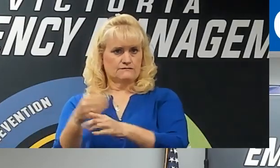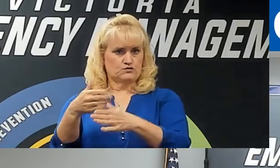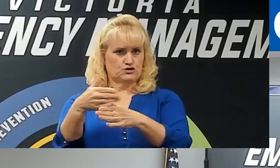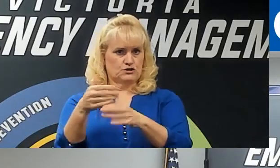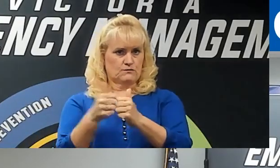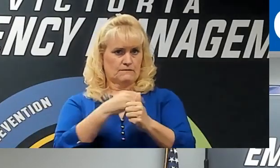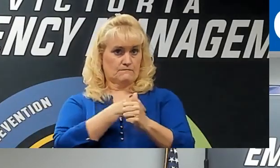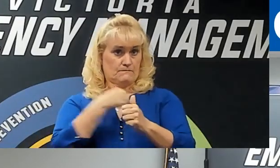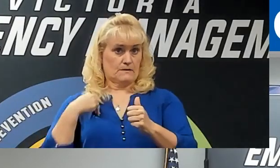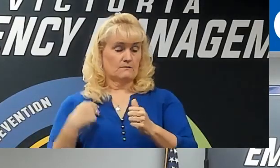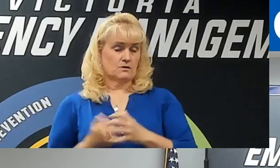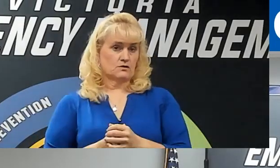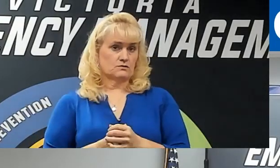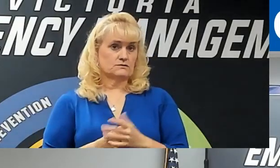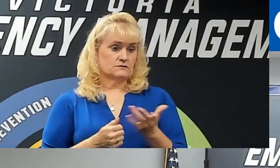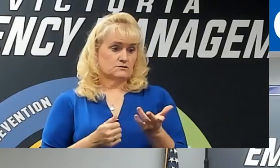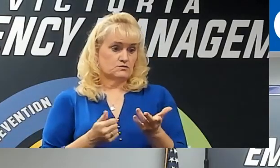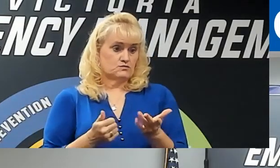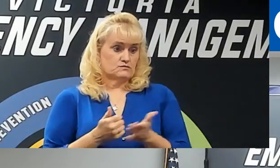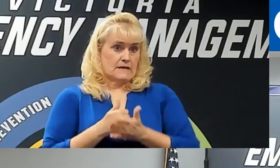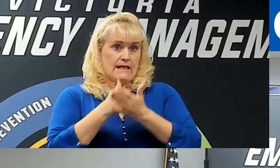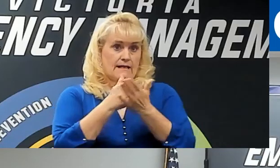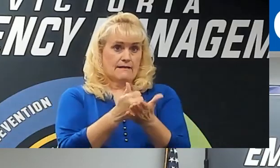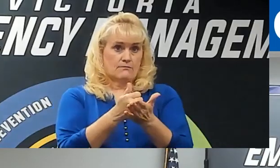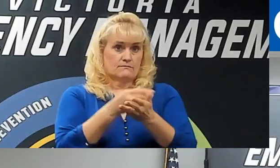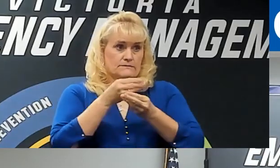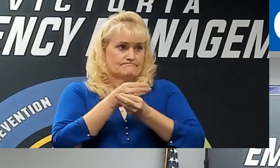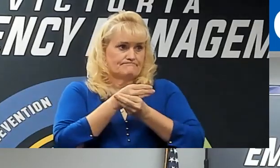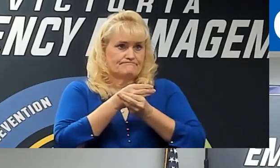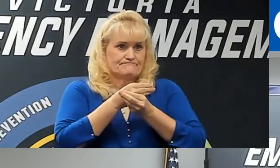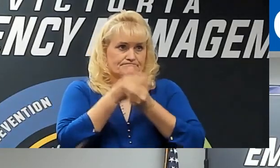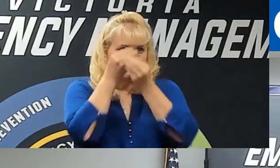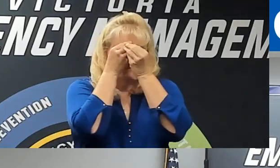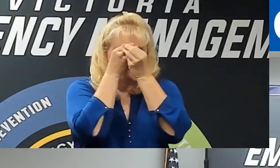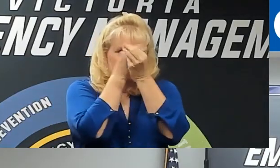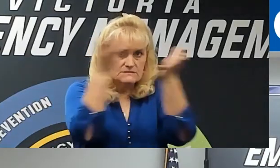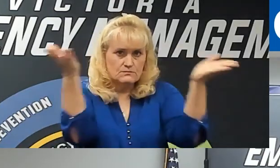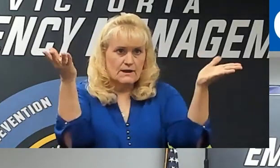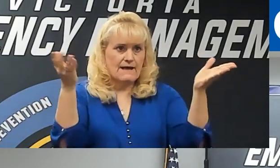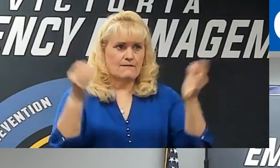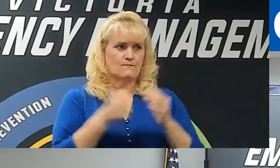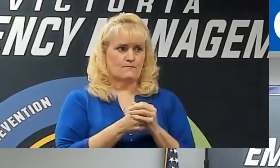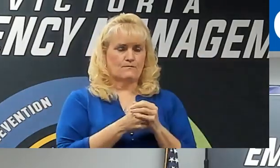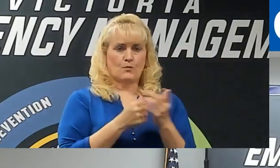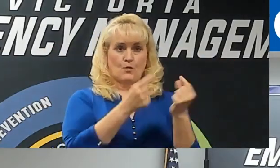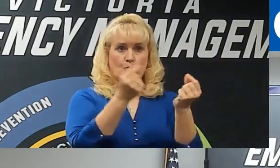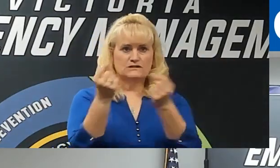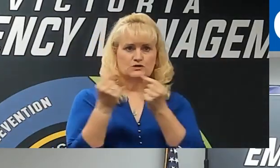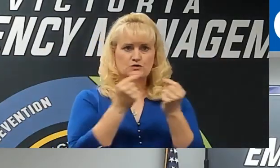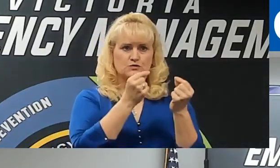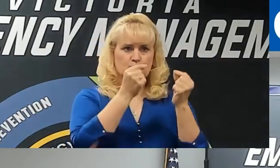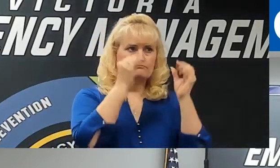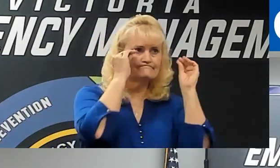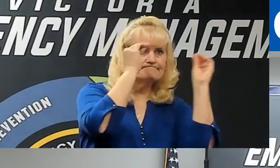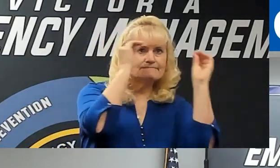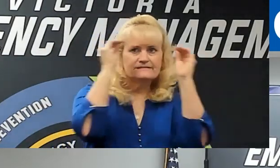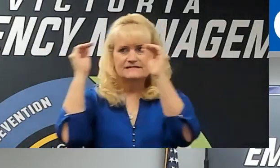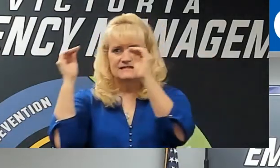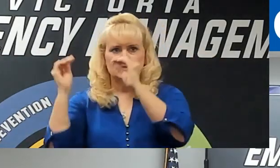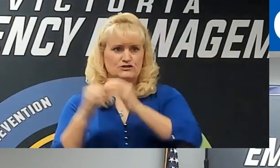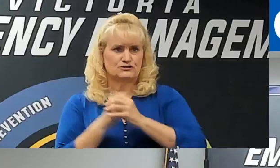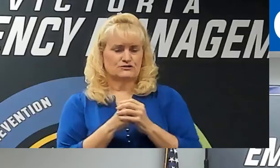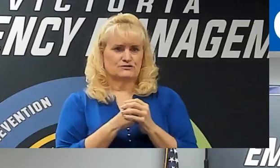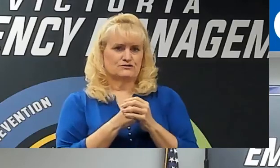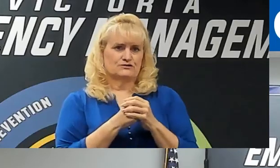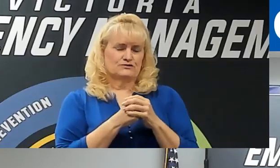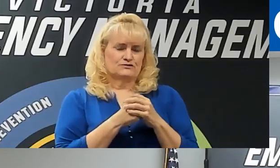members to heighten the awareness of what we can do, the few things we can do to